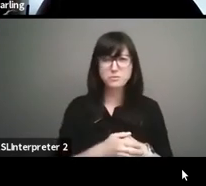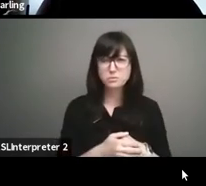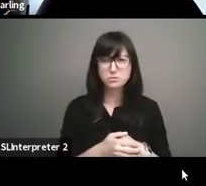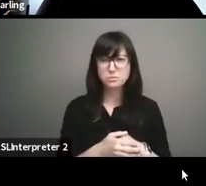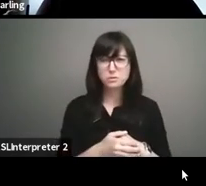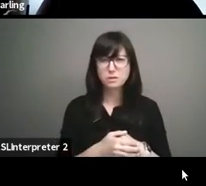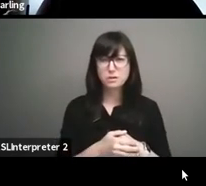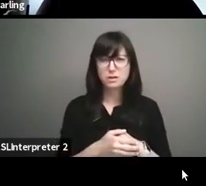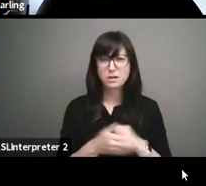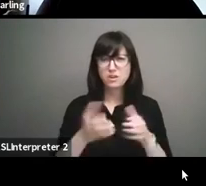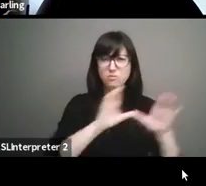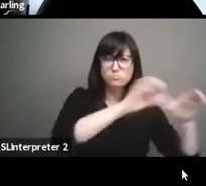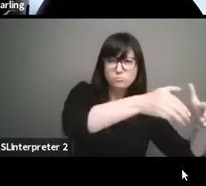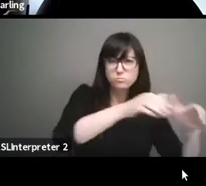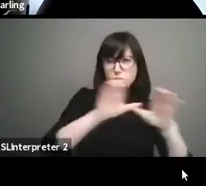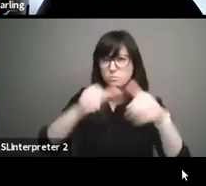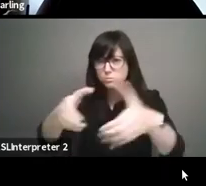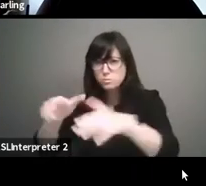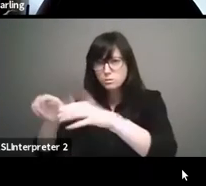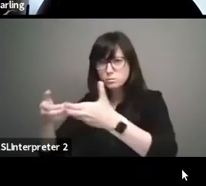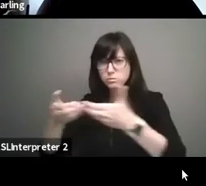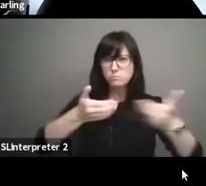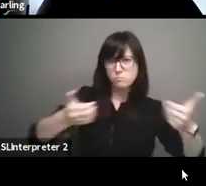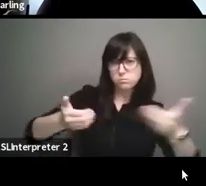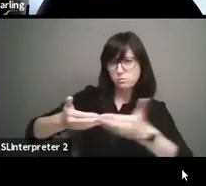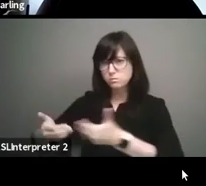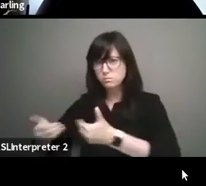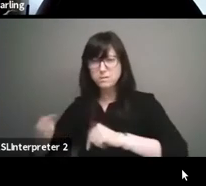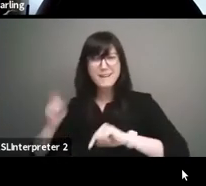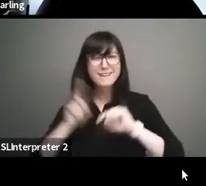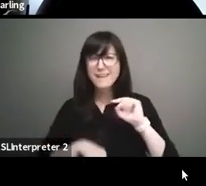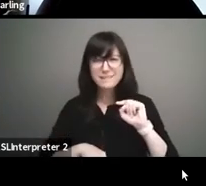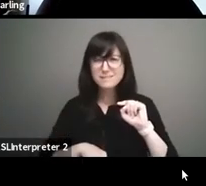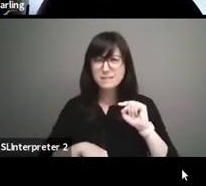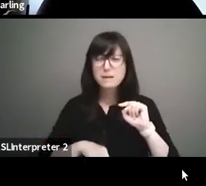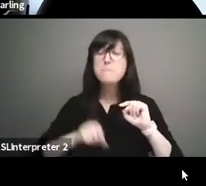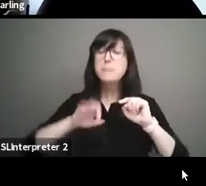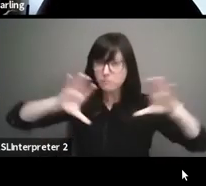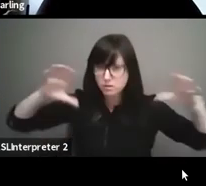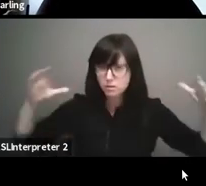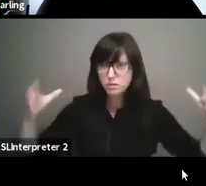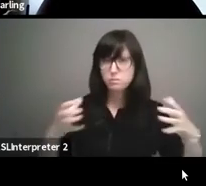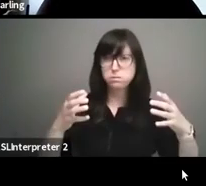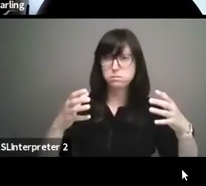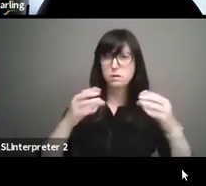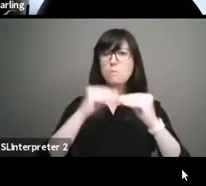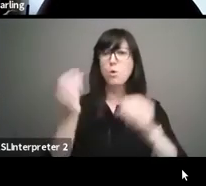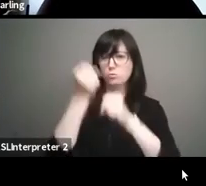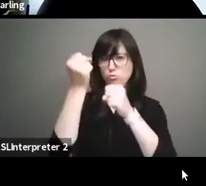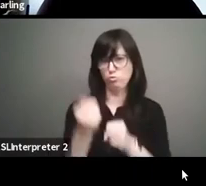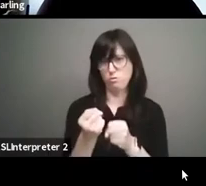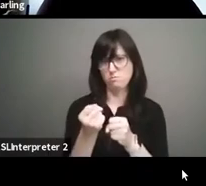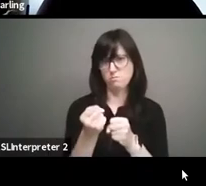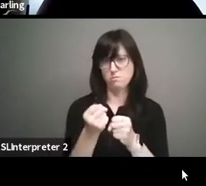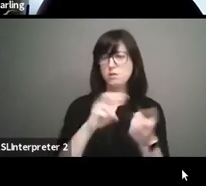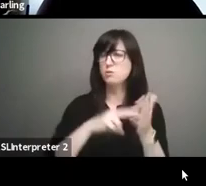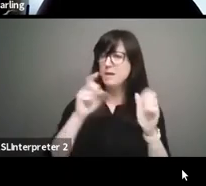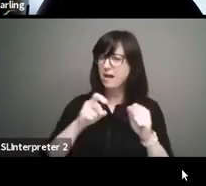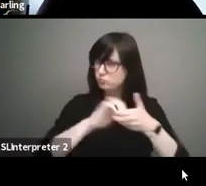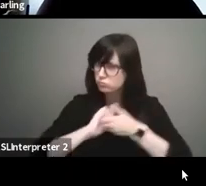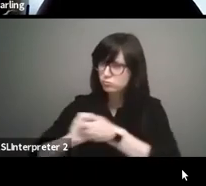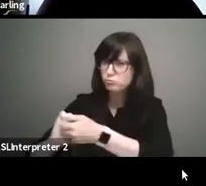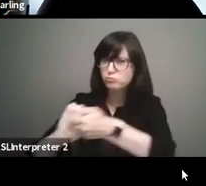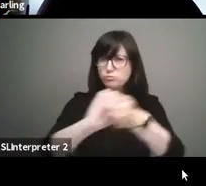We can't be separated. It's proven that people are stronger numbers and we need to come together for a world like